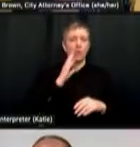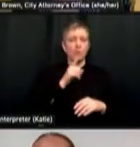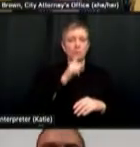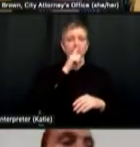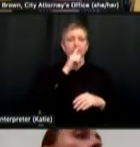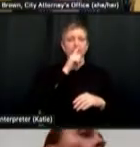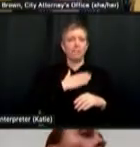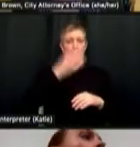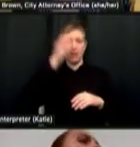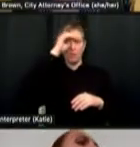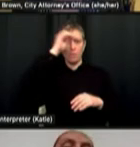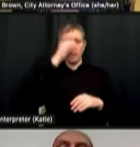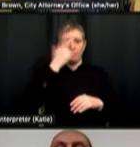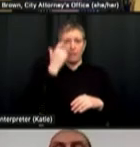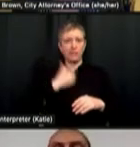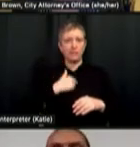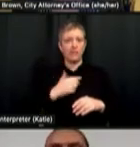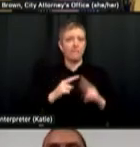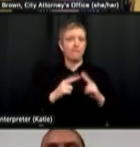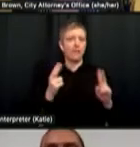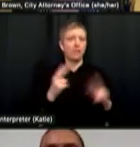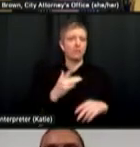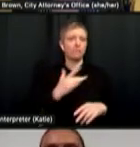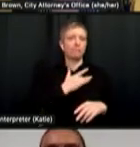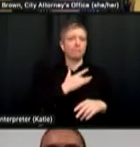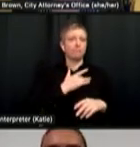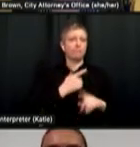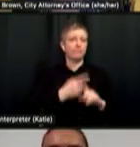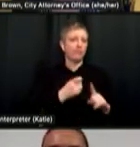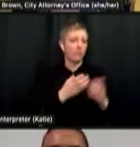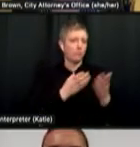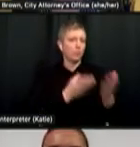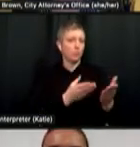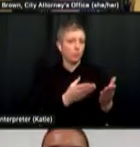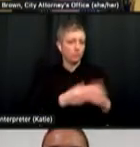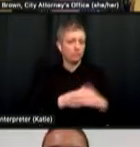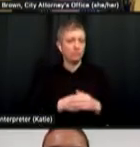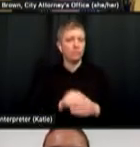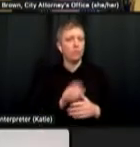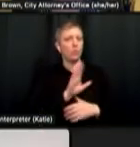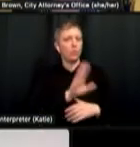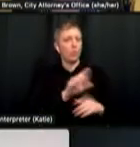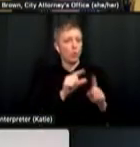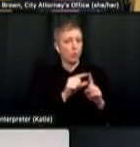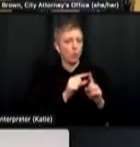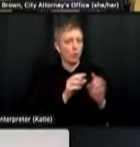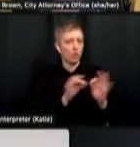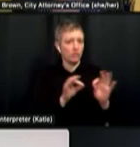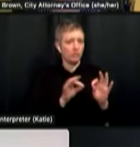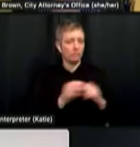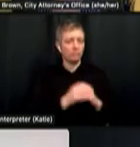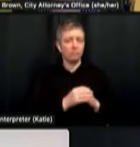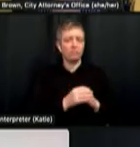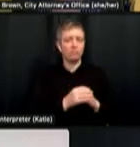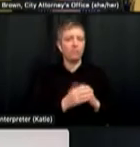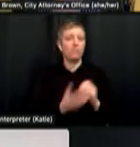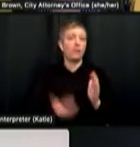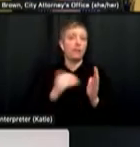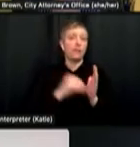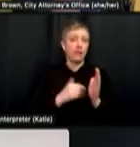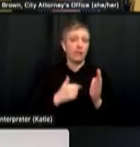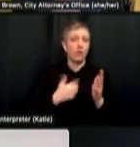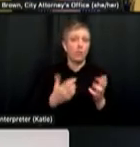very touched by you and your words. And again, I want to commend our